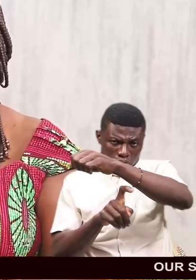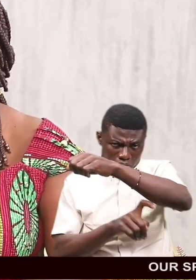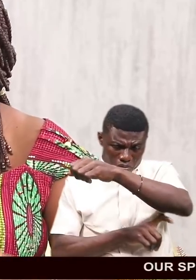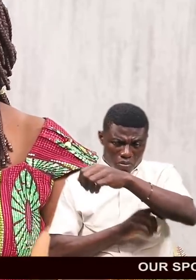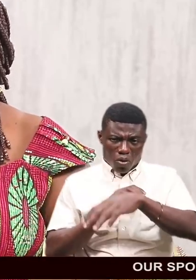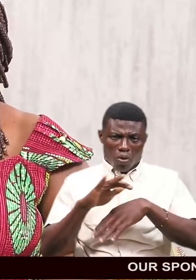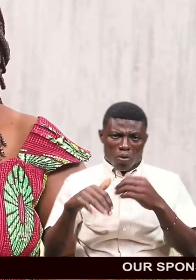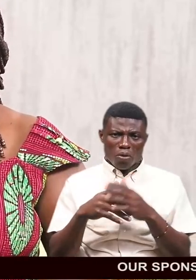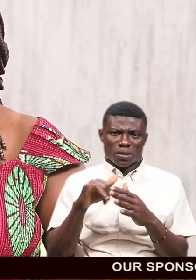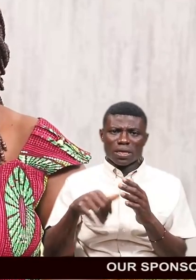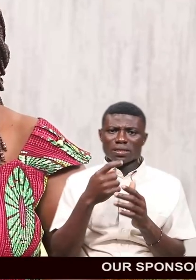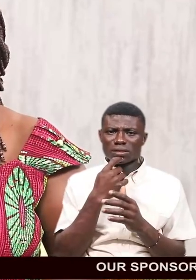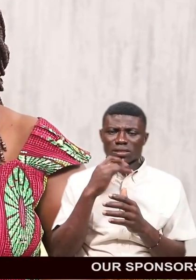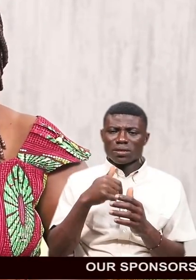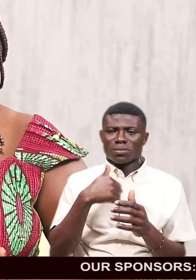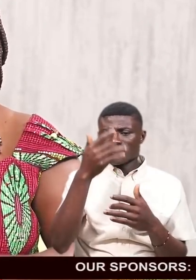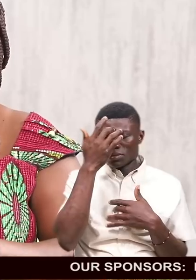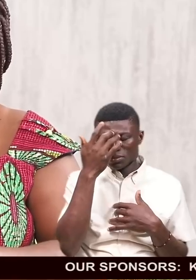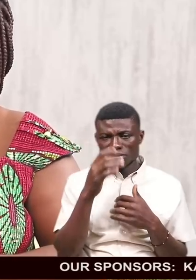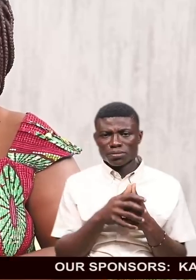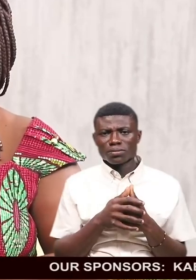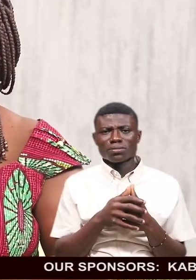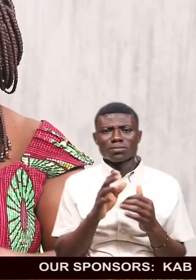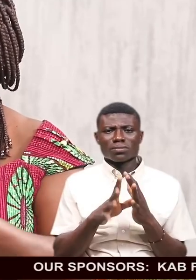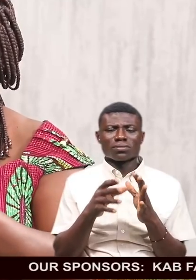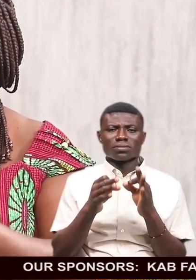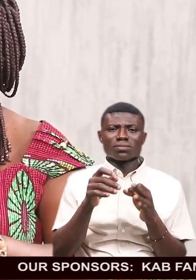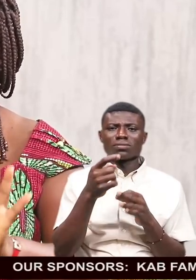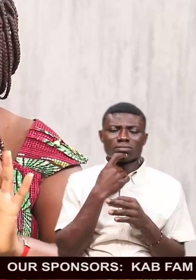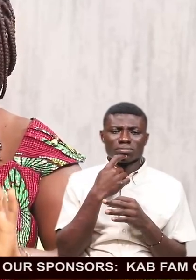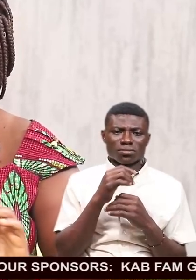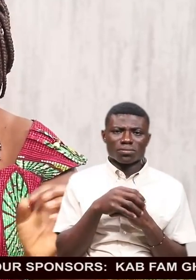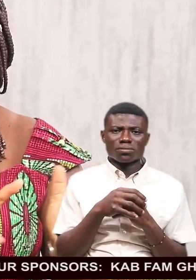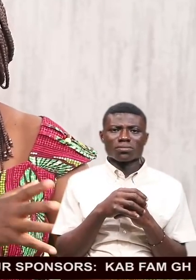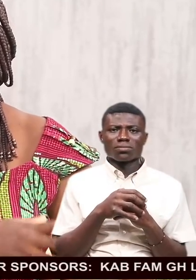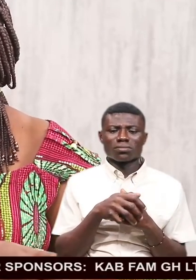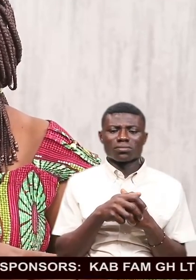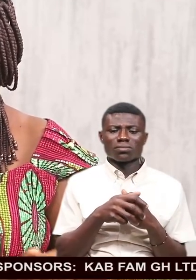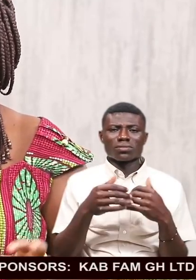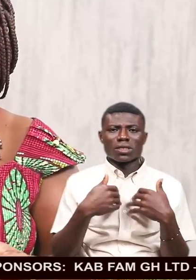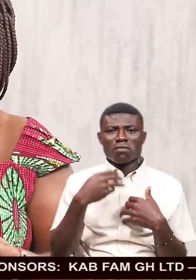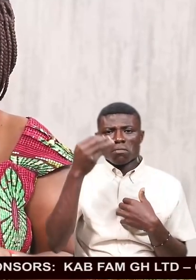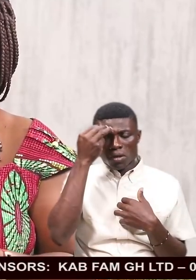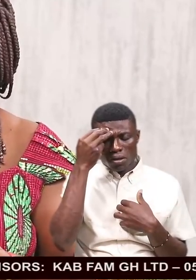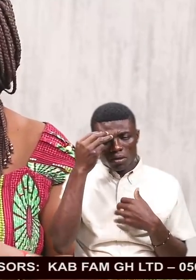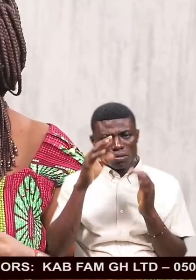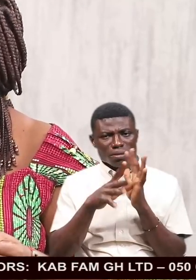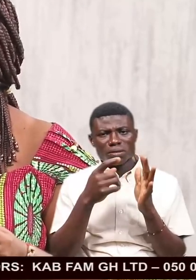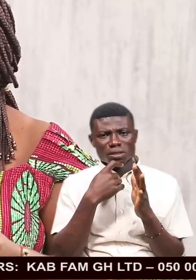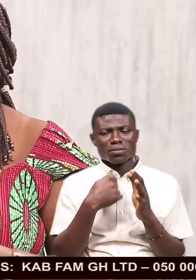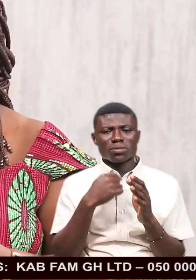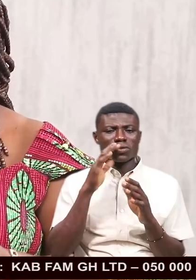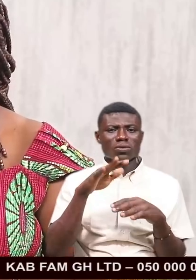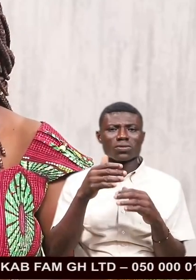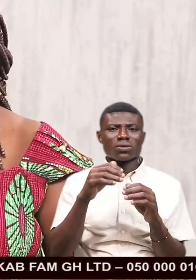bibia enu pe no mo kaaye na o ka onu so owo na adwene nti afi o si memo obi ama